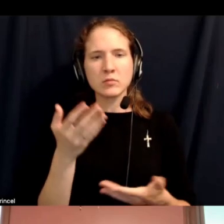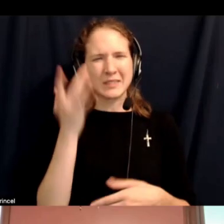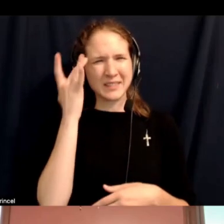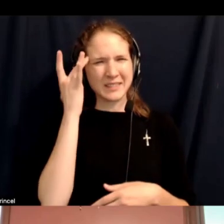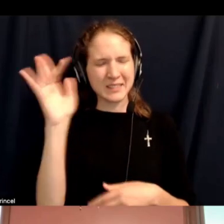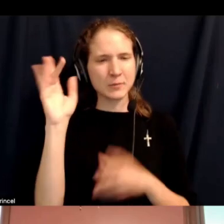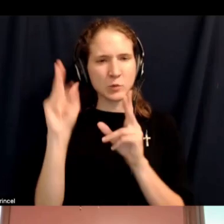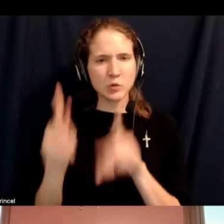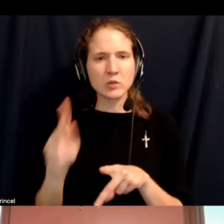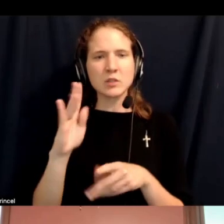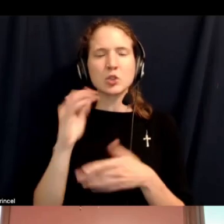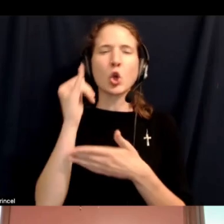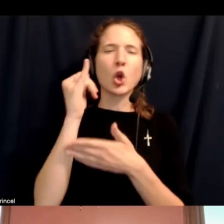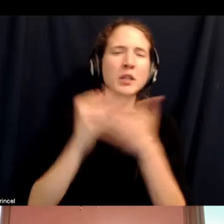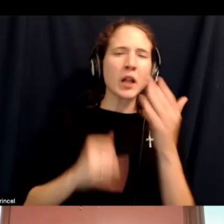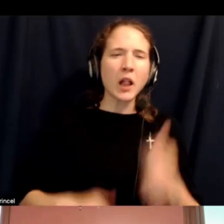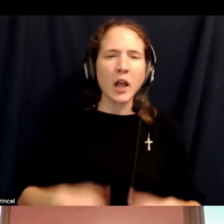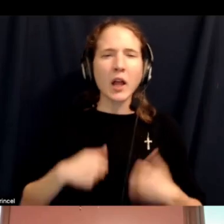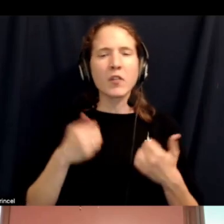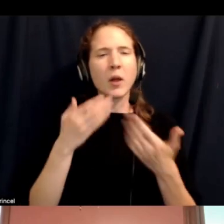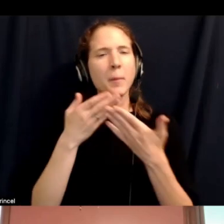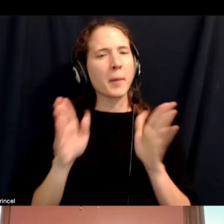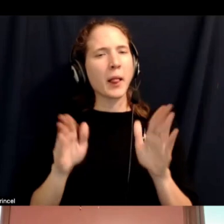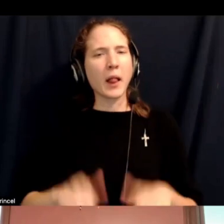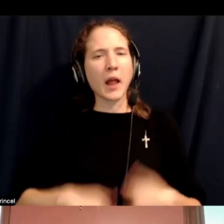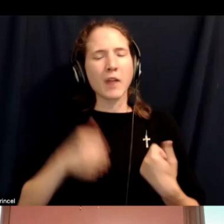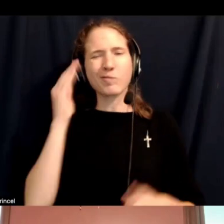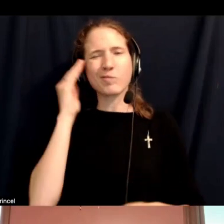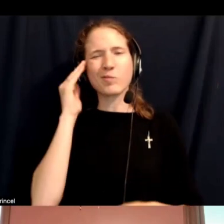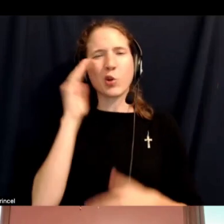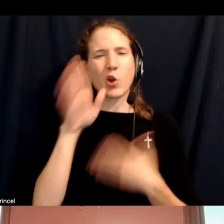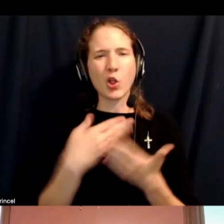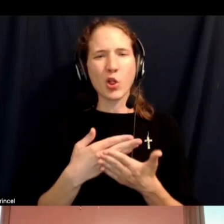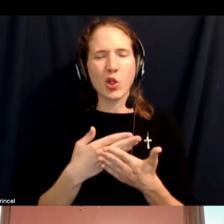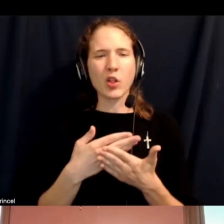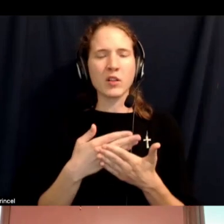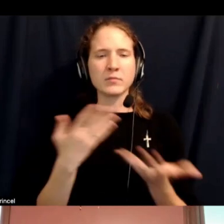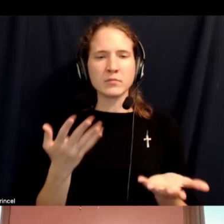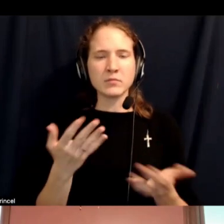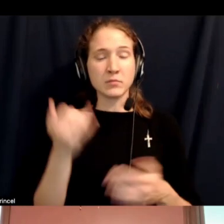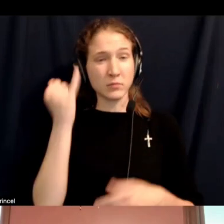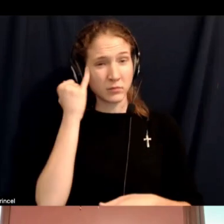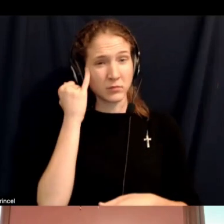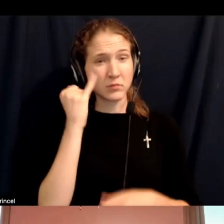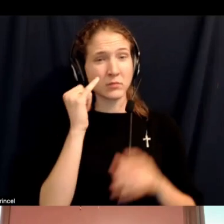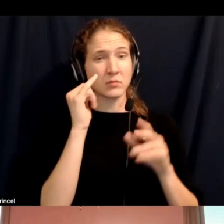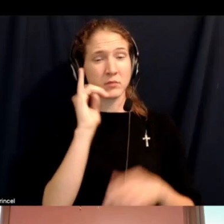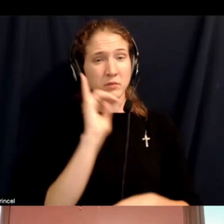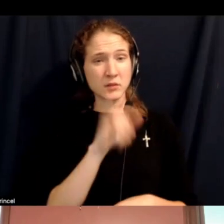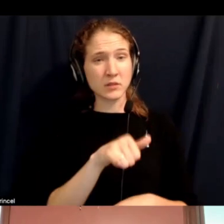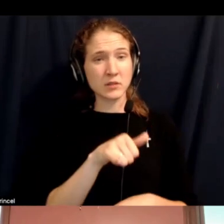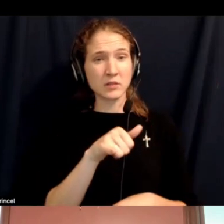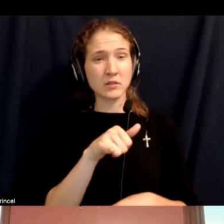genius's artistic life, their public life. What would it be like if that artist suddenly